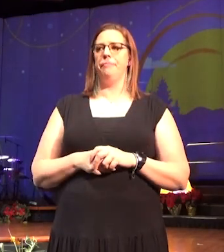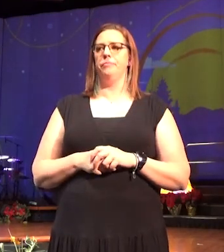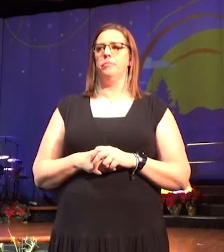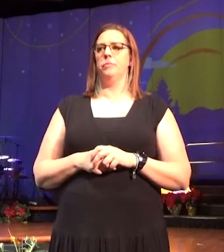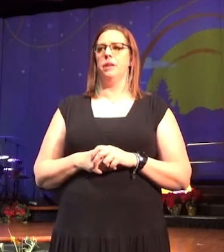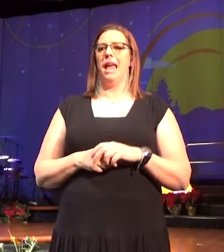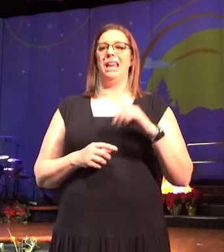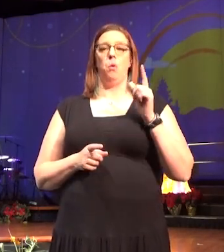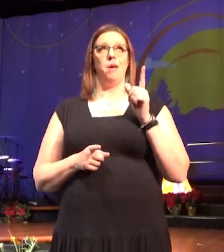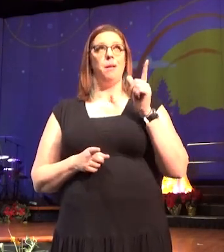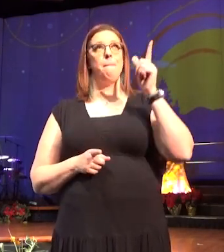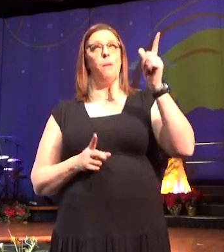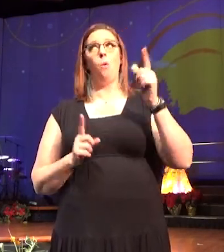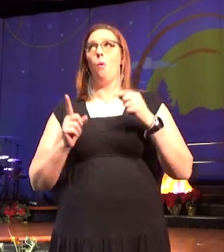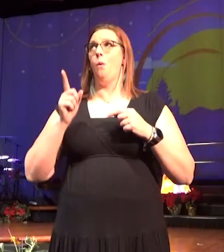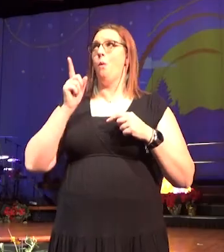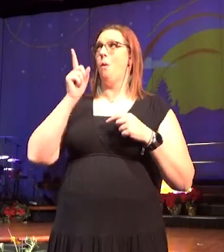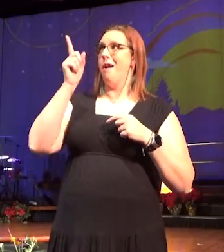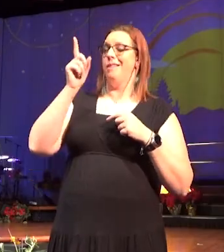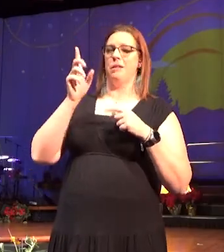And he would point at the stars and